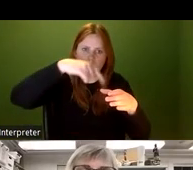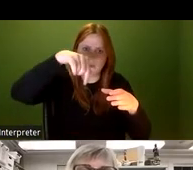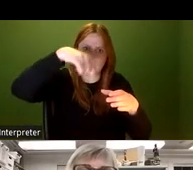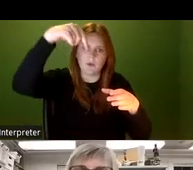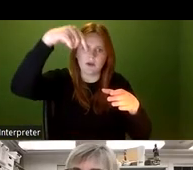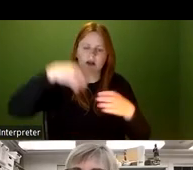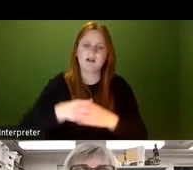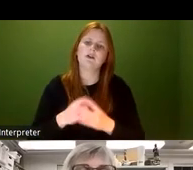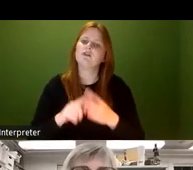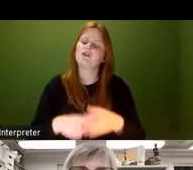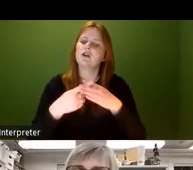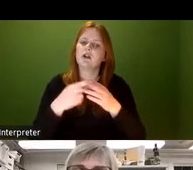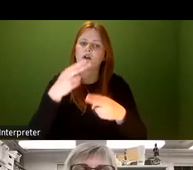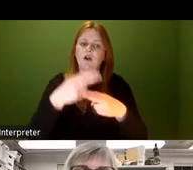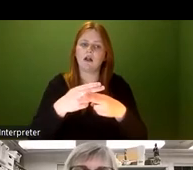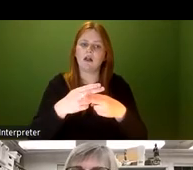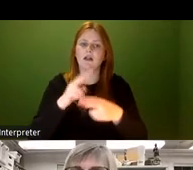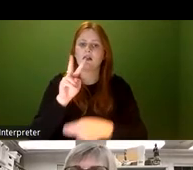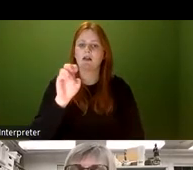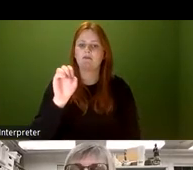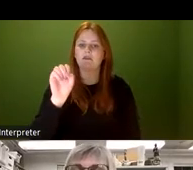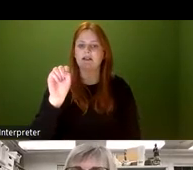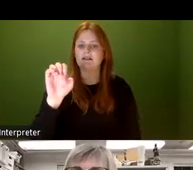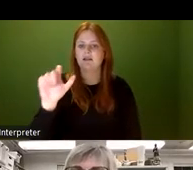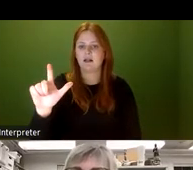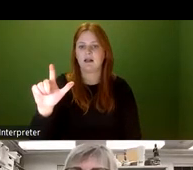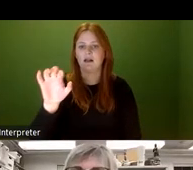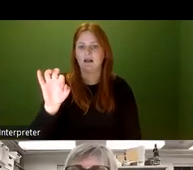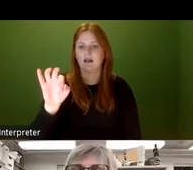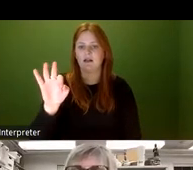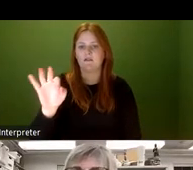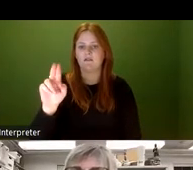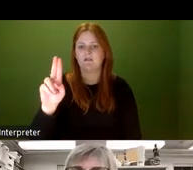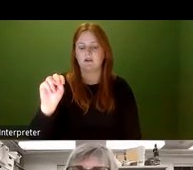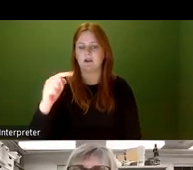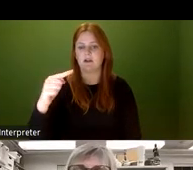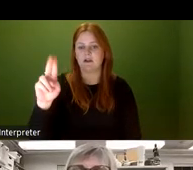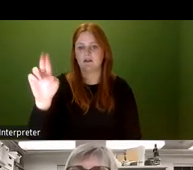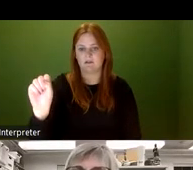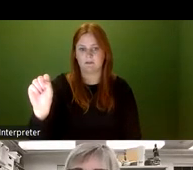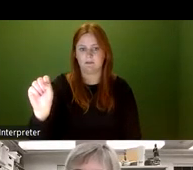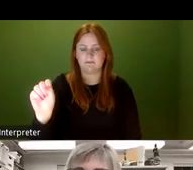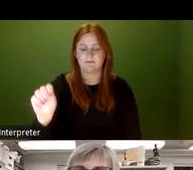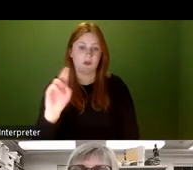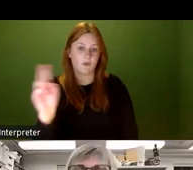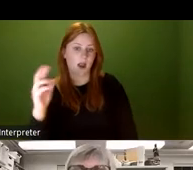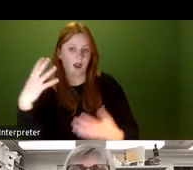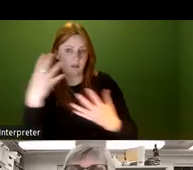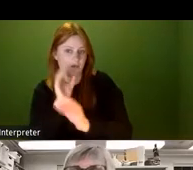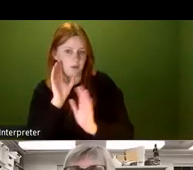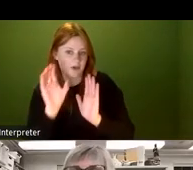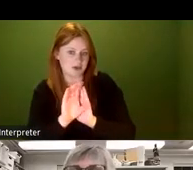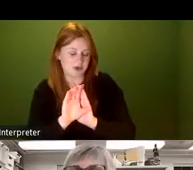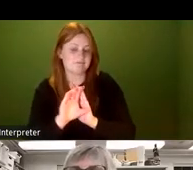this vessel fungus. On the right, a really beautiful shot is also by Catherine